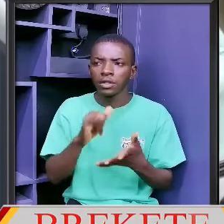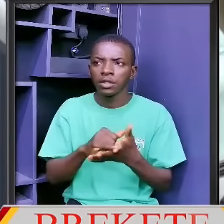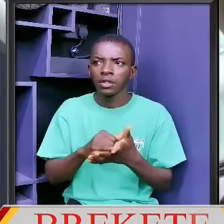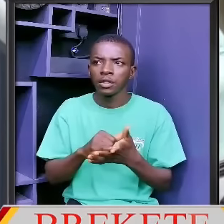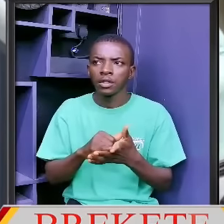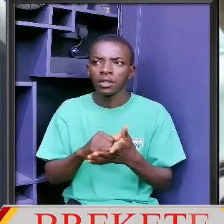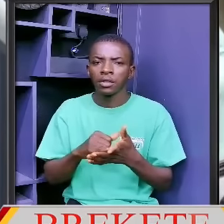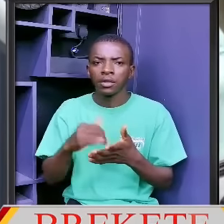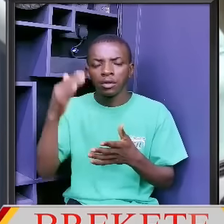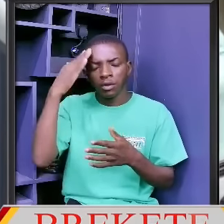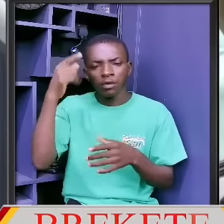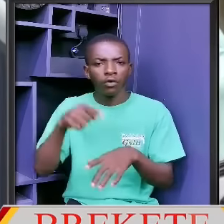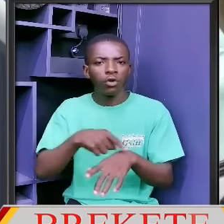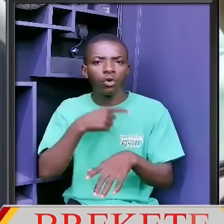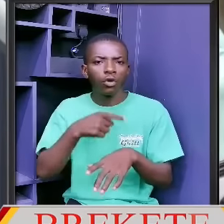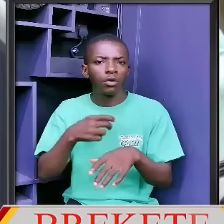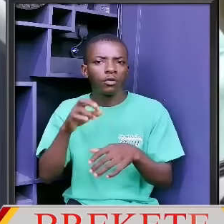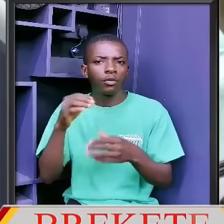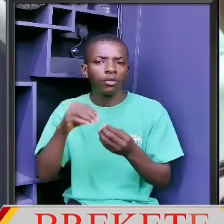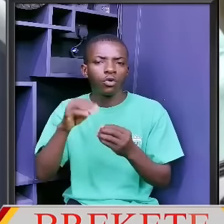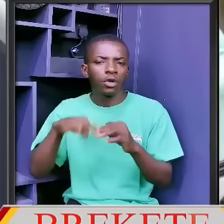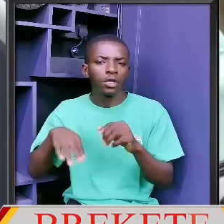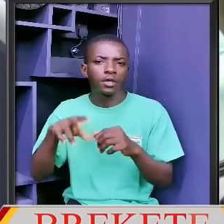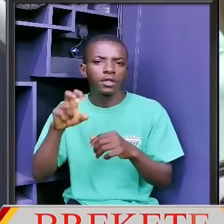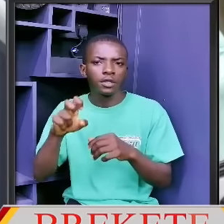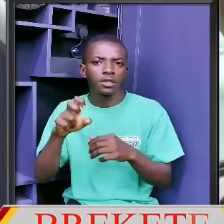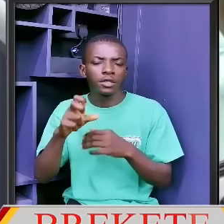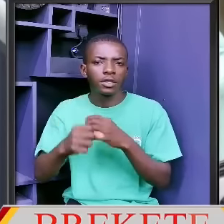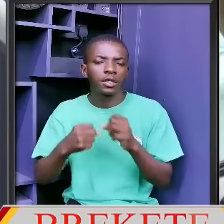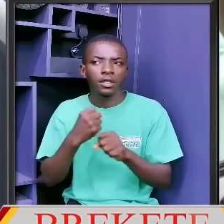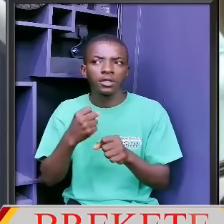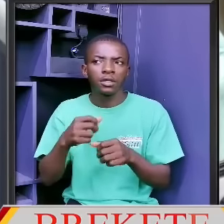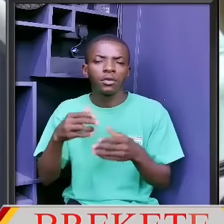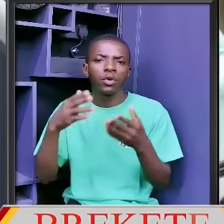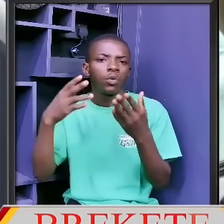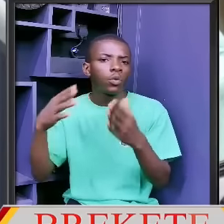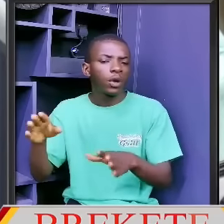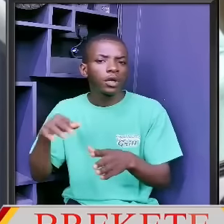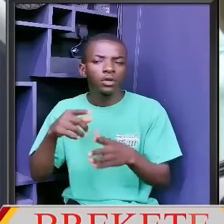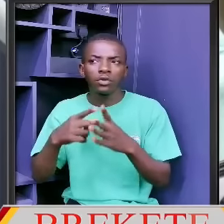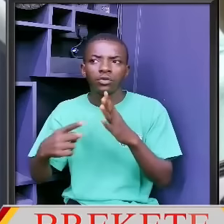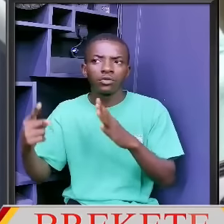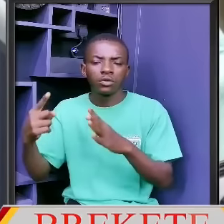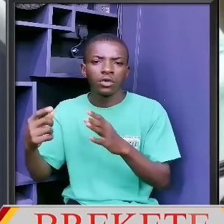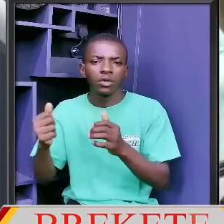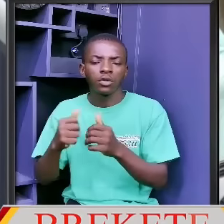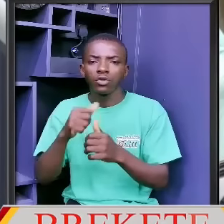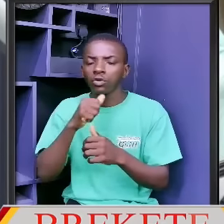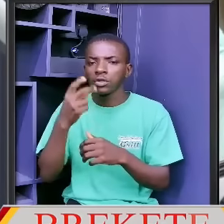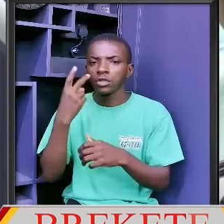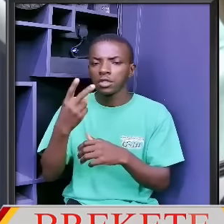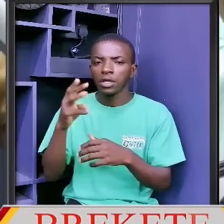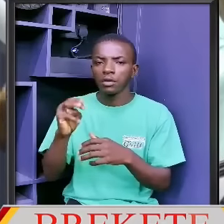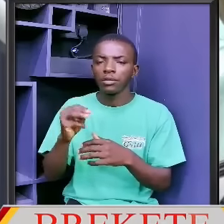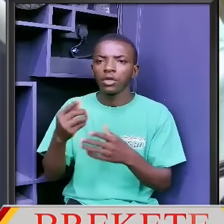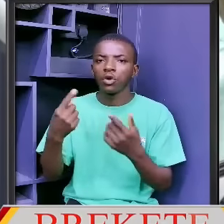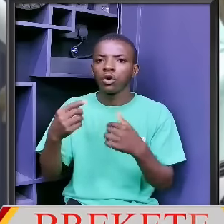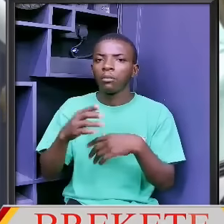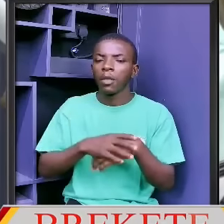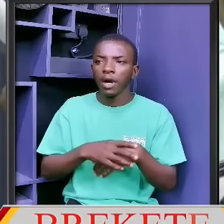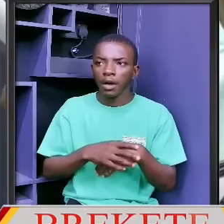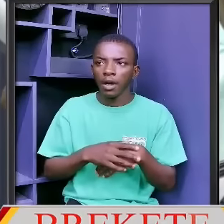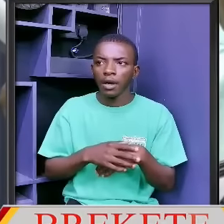than 30 years, but he has been away for long. She didn't set her eyes on him. So he can't